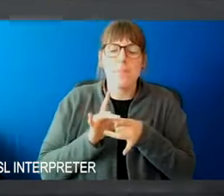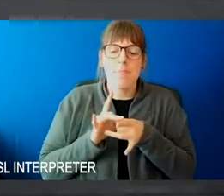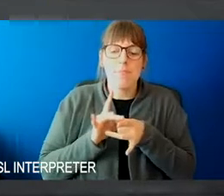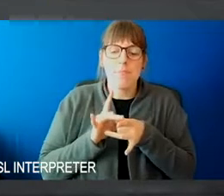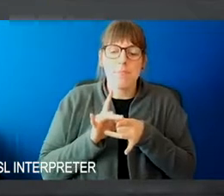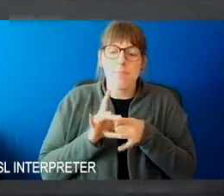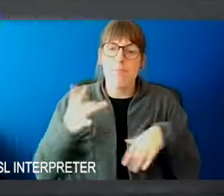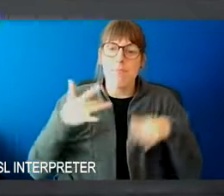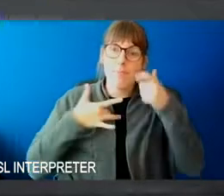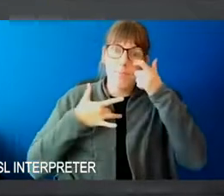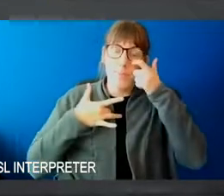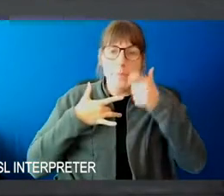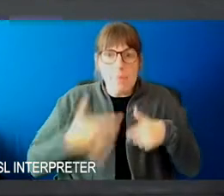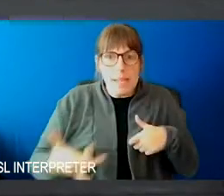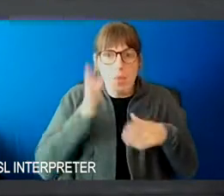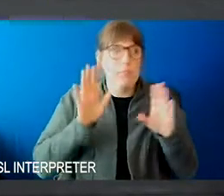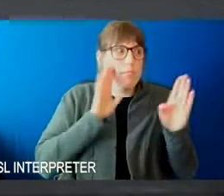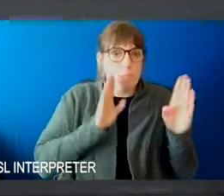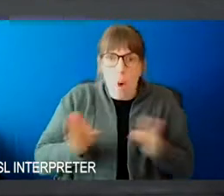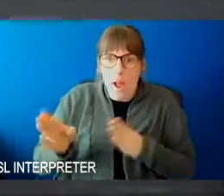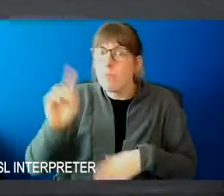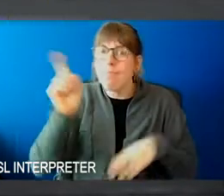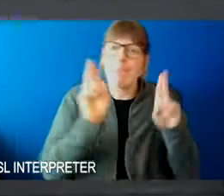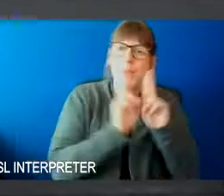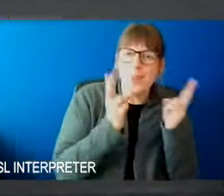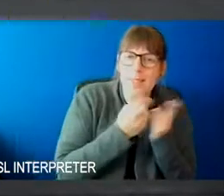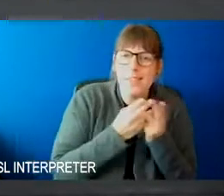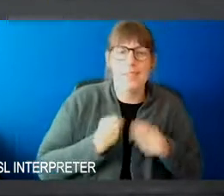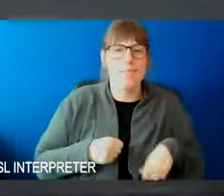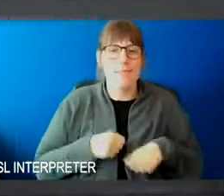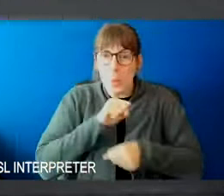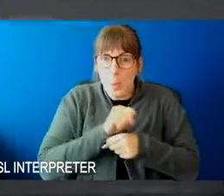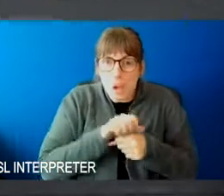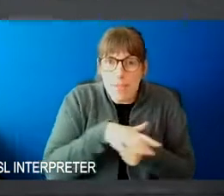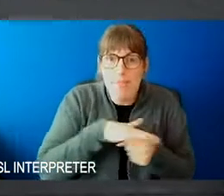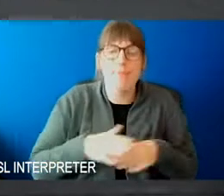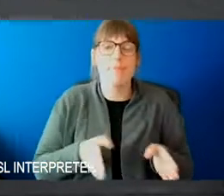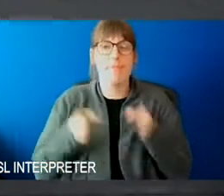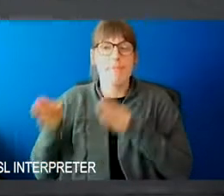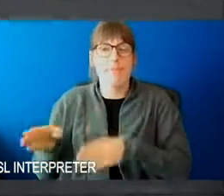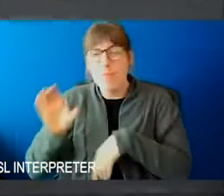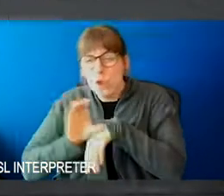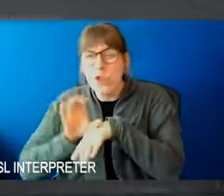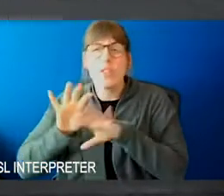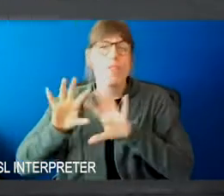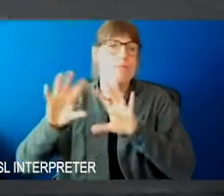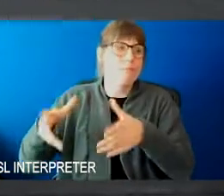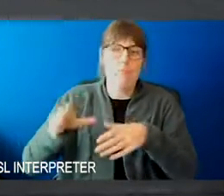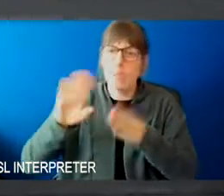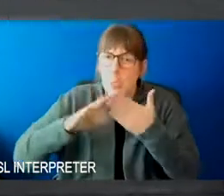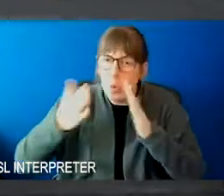networks and often organizing in their unions or workplace or place of